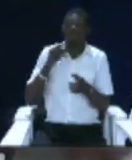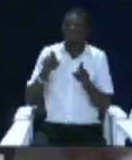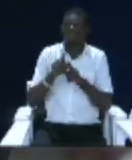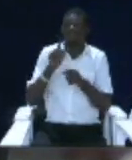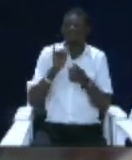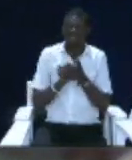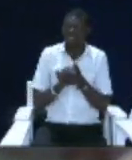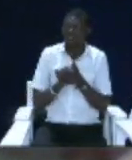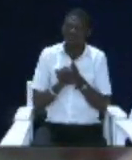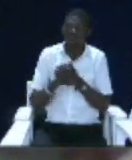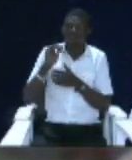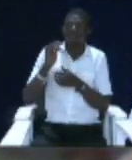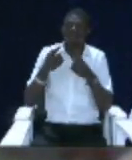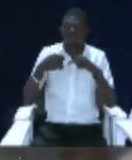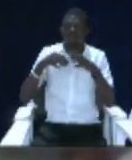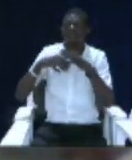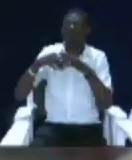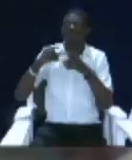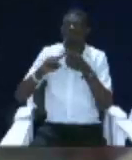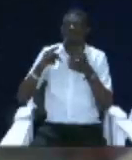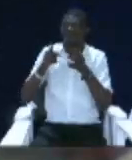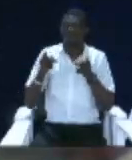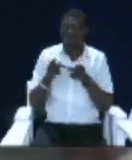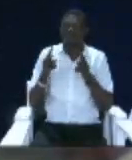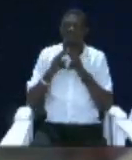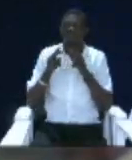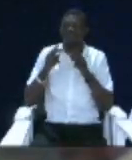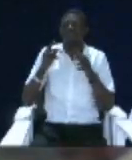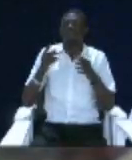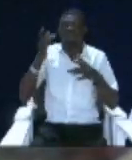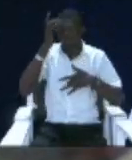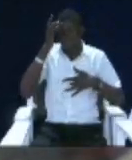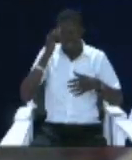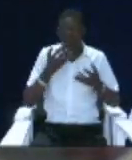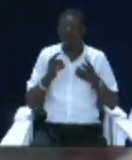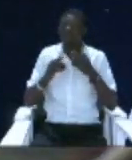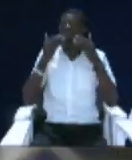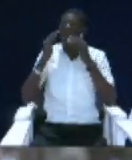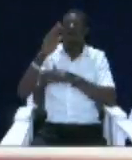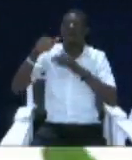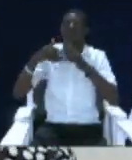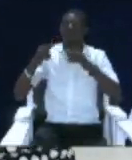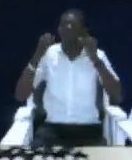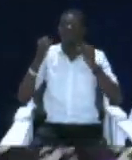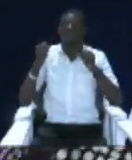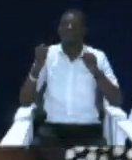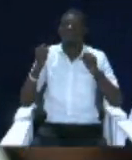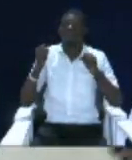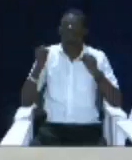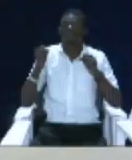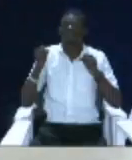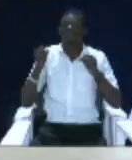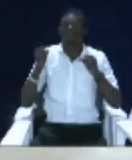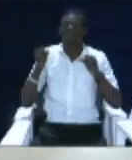one that, you know, came into this place very sick. So I want to thank the Almighty God for showing